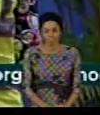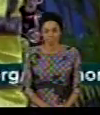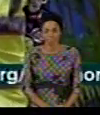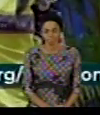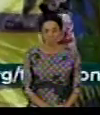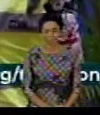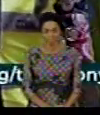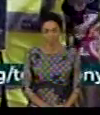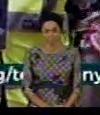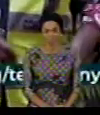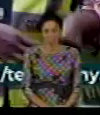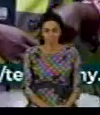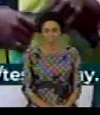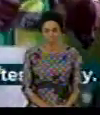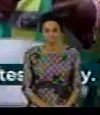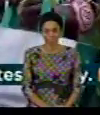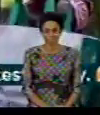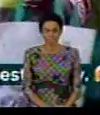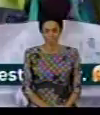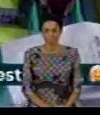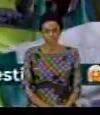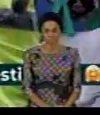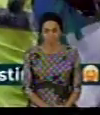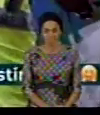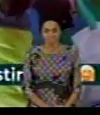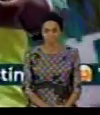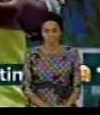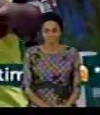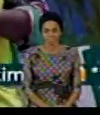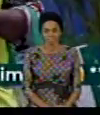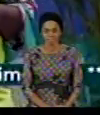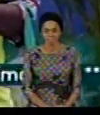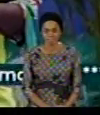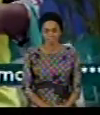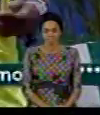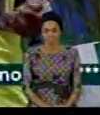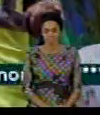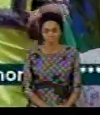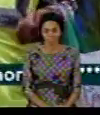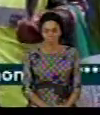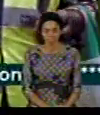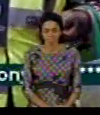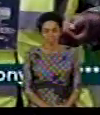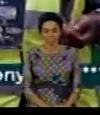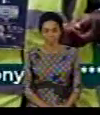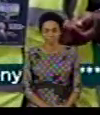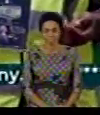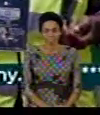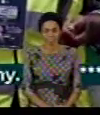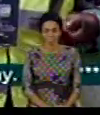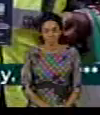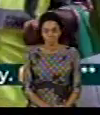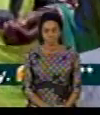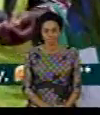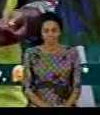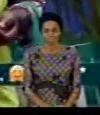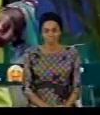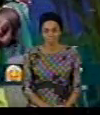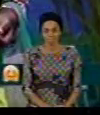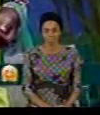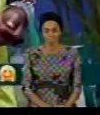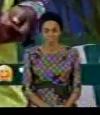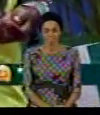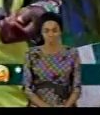yon eya ama am kinya gesa ina ke duri. So ma ina ke dua buwana geta tondo ken we le do. Ba ome kumakan